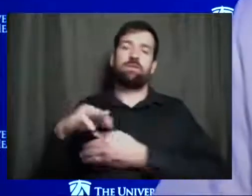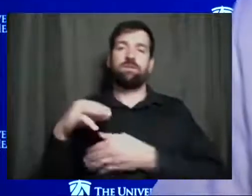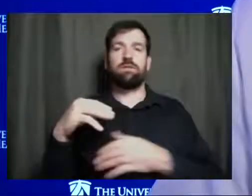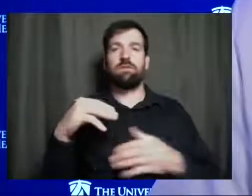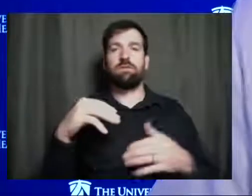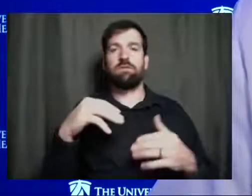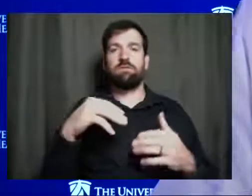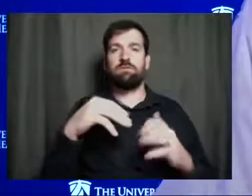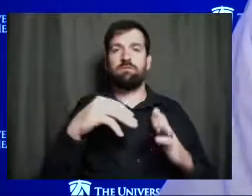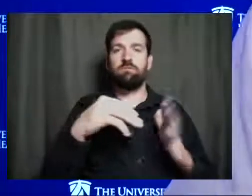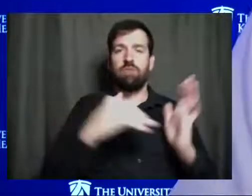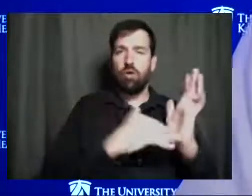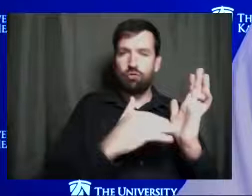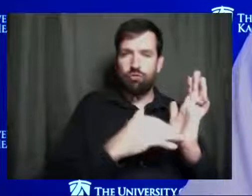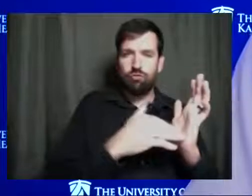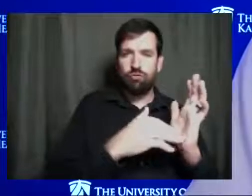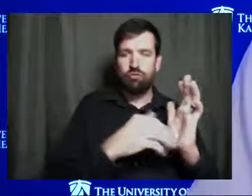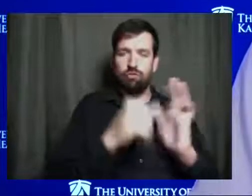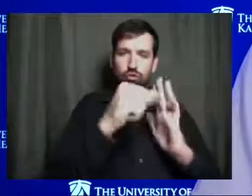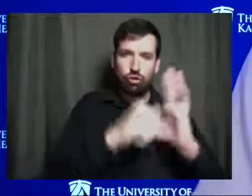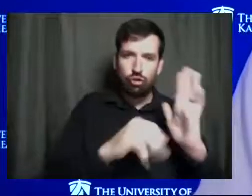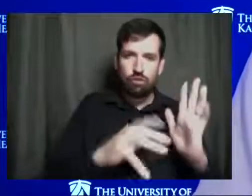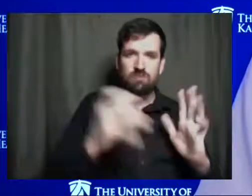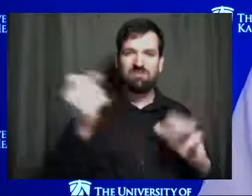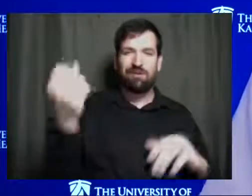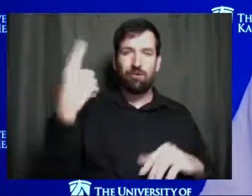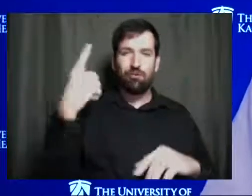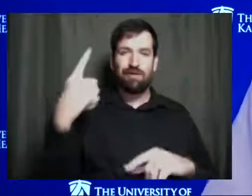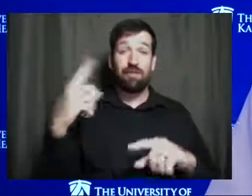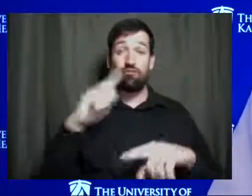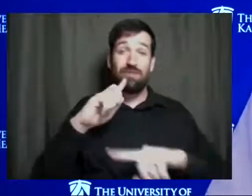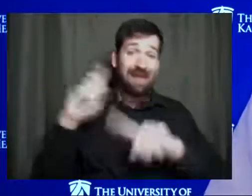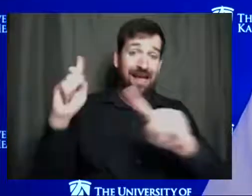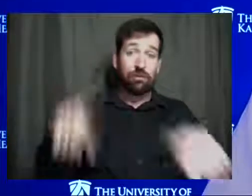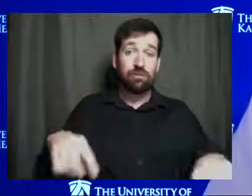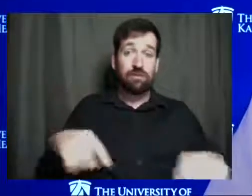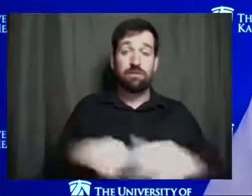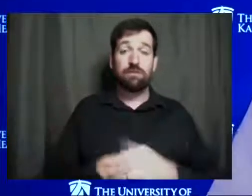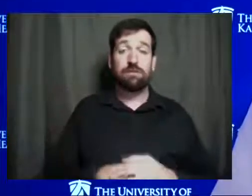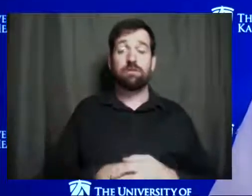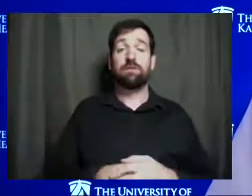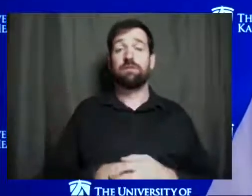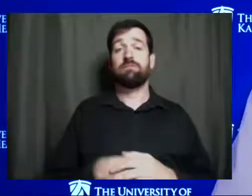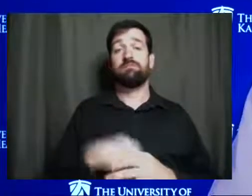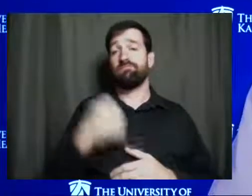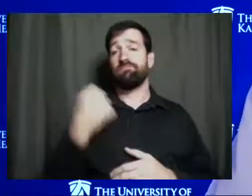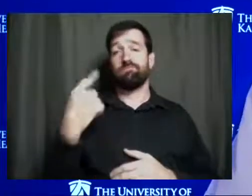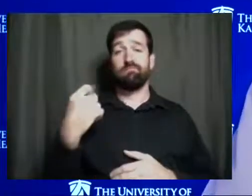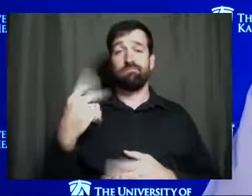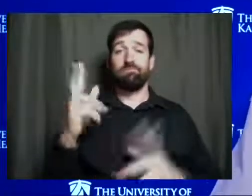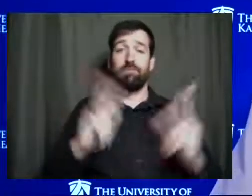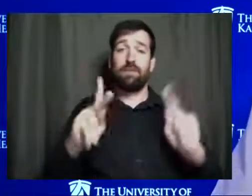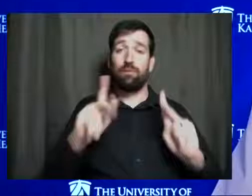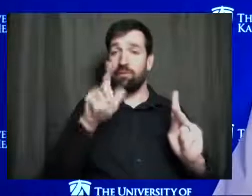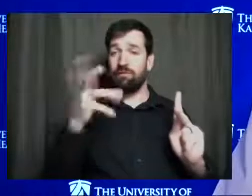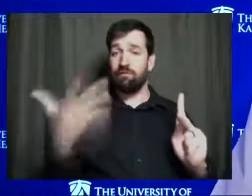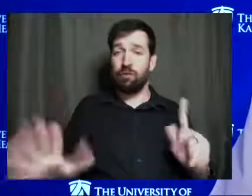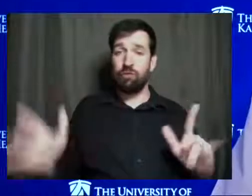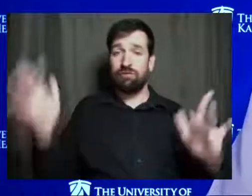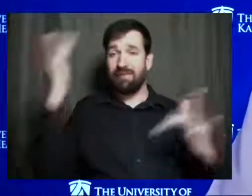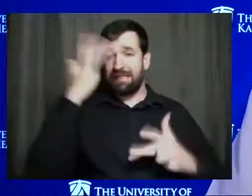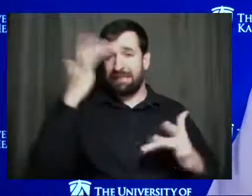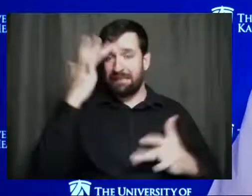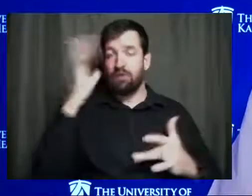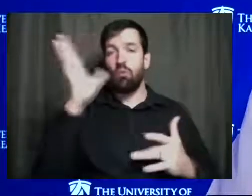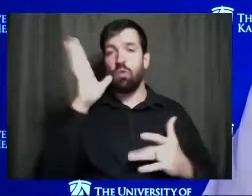surgeons understand the reactions and do understand that people who have gotten the vaccine will have enlarged lymph nodes.